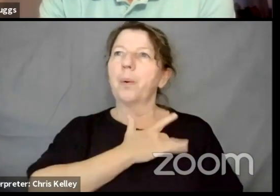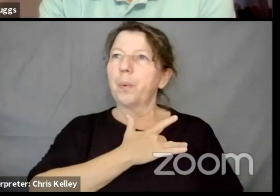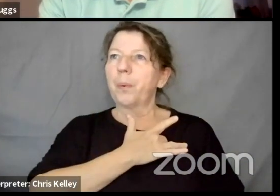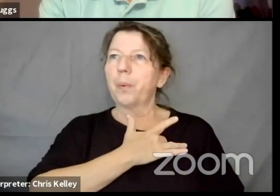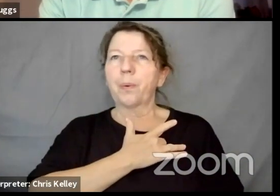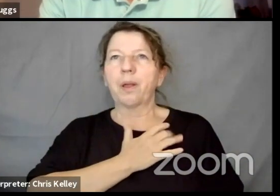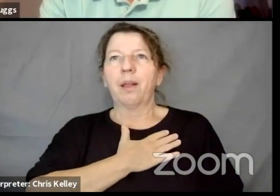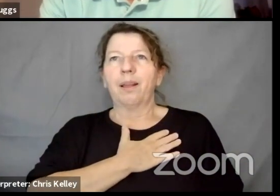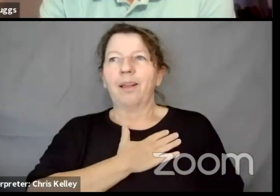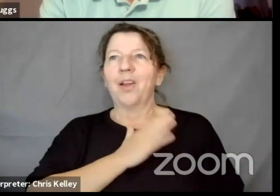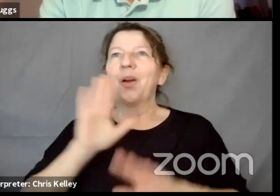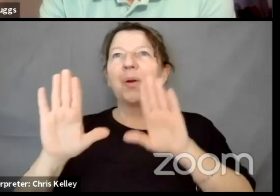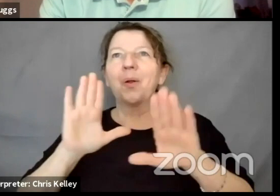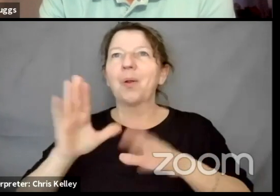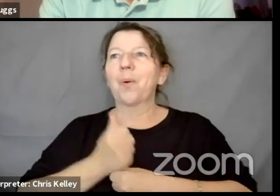moving performances.